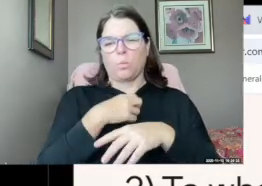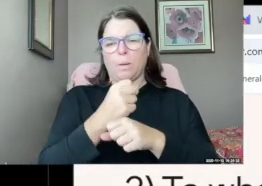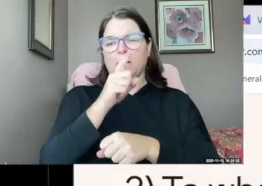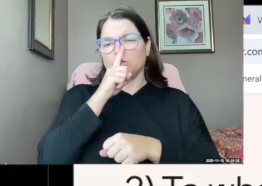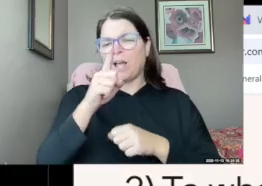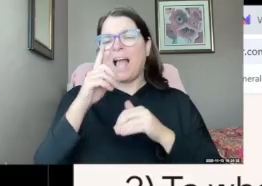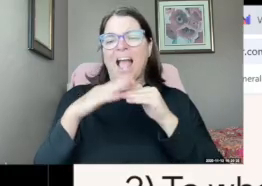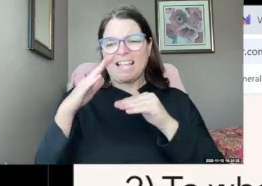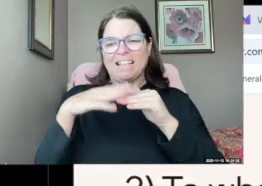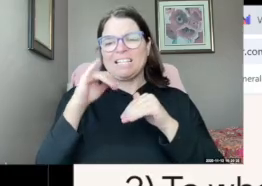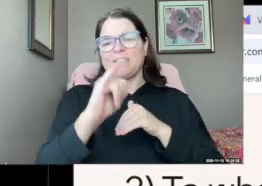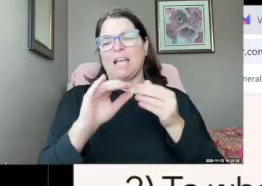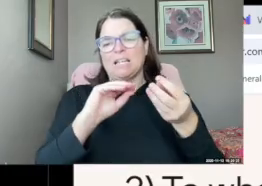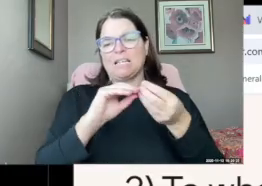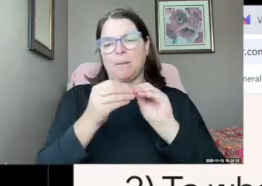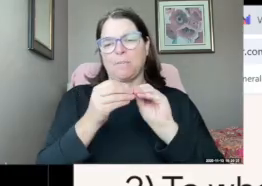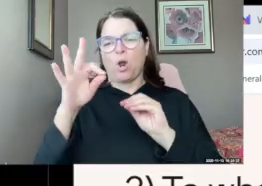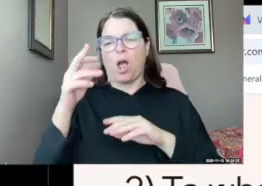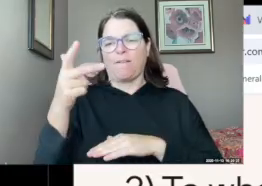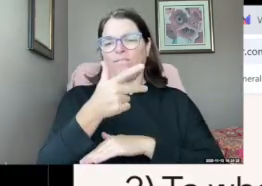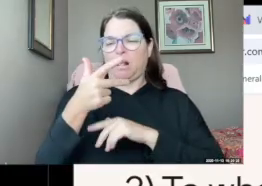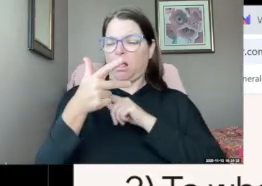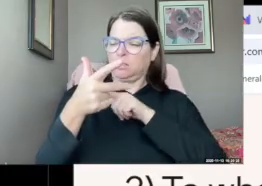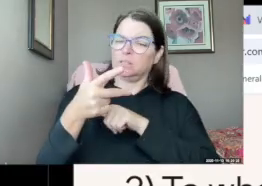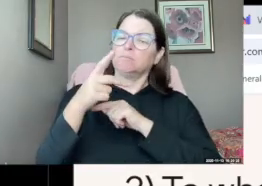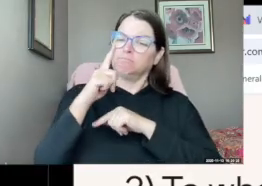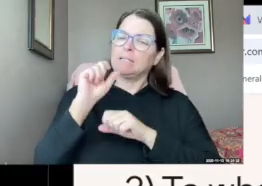programs, that we'd want to ensure that at least that many vehicles are supported.